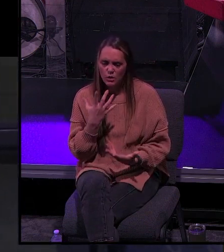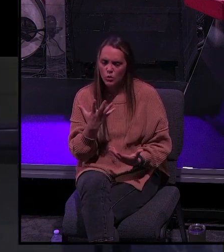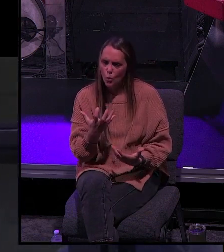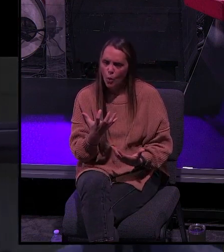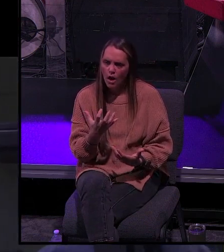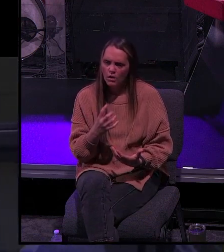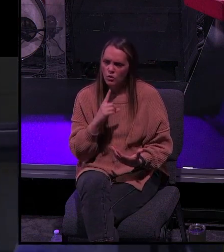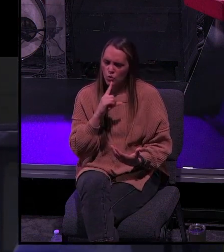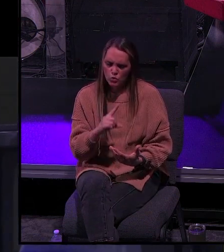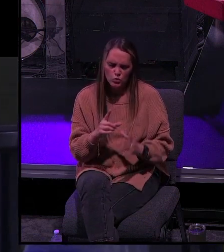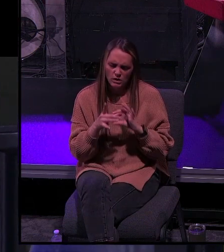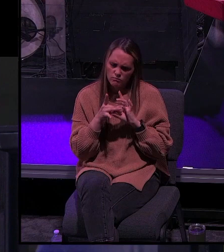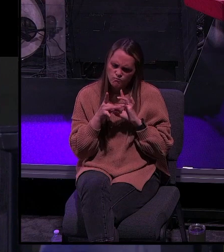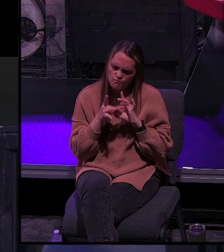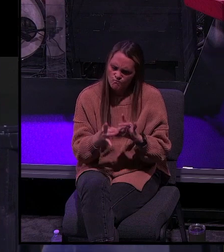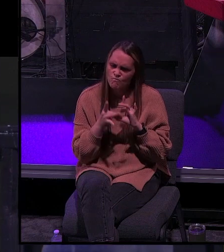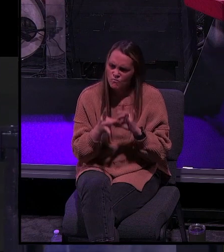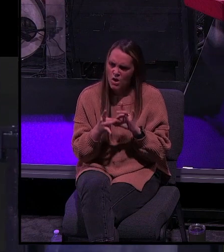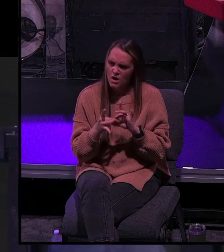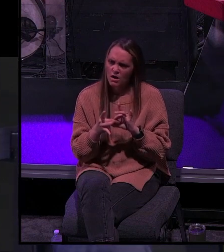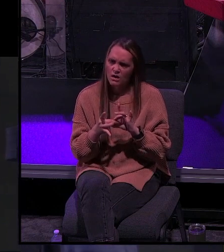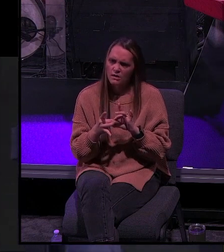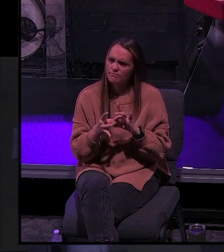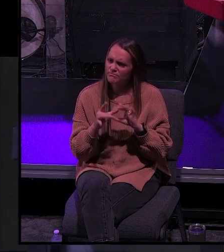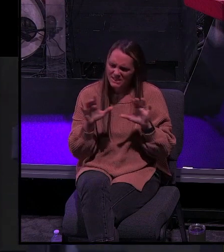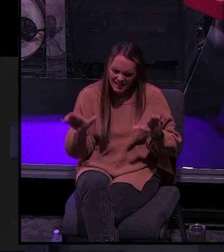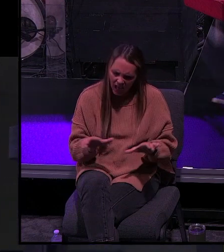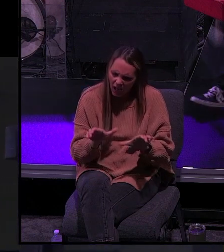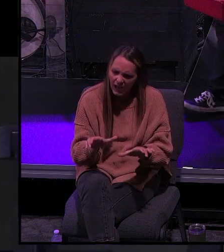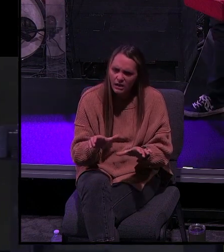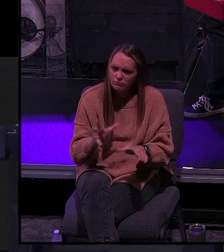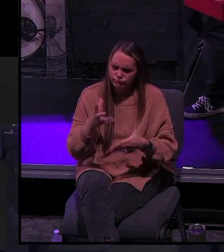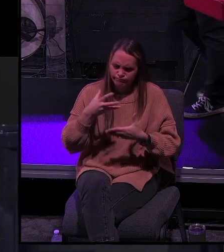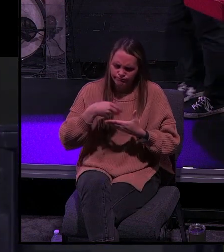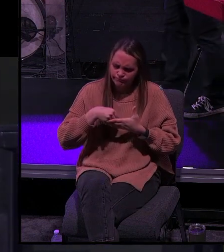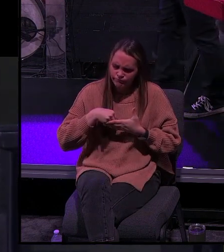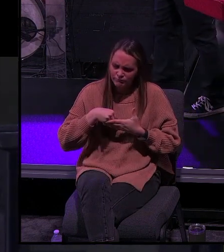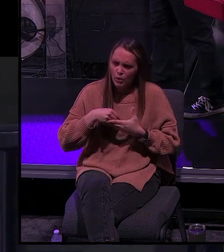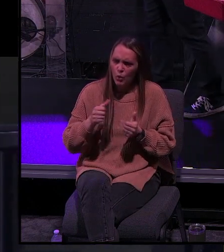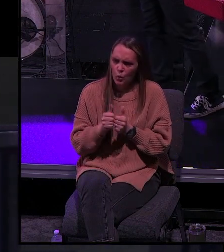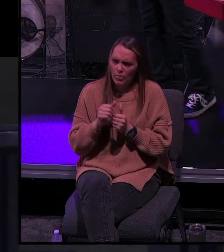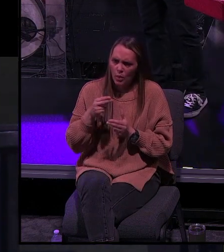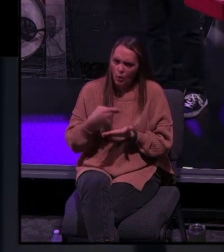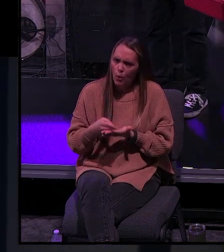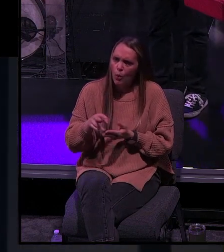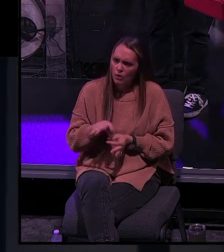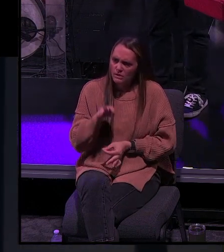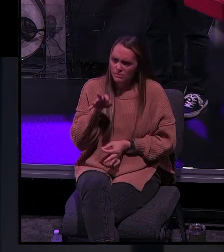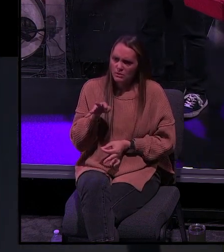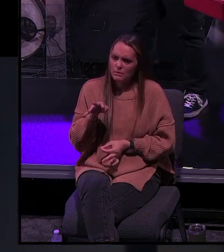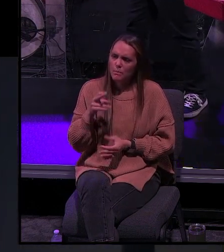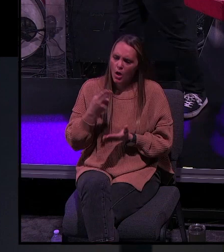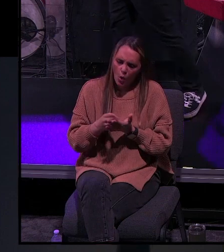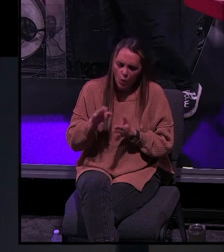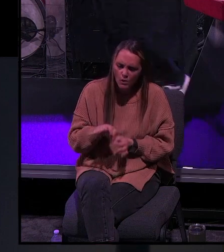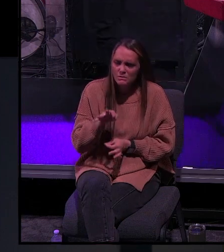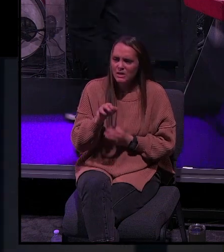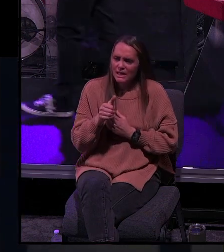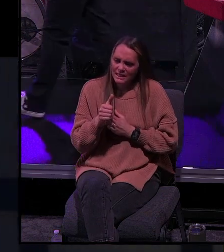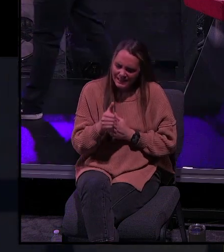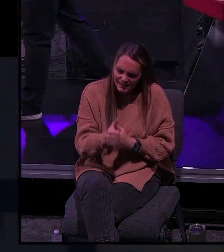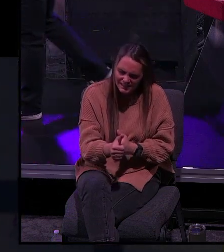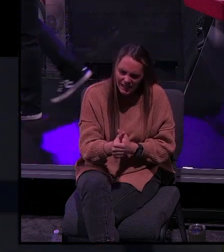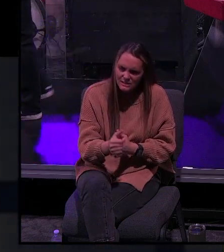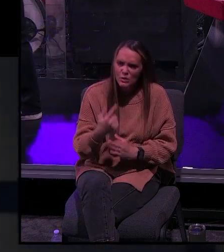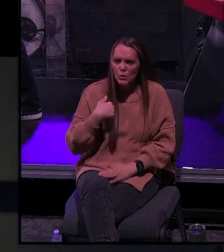dynamic, active relationship with the Holy Spirit where we're being led by him, where we're inviting him into the places in our